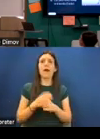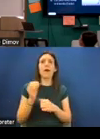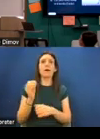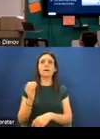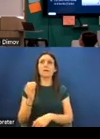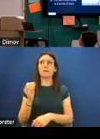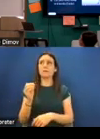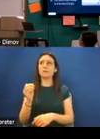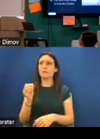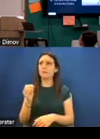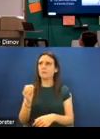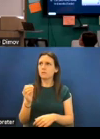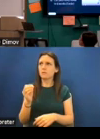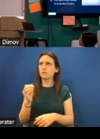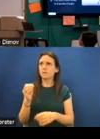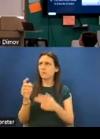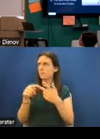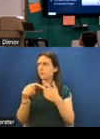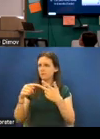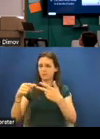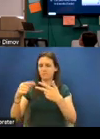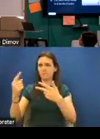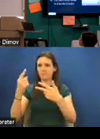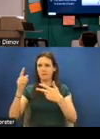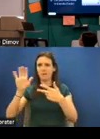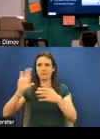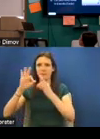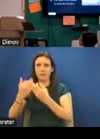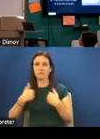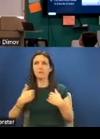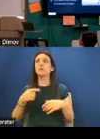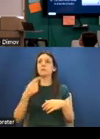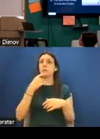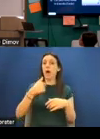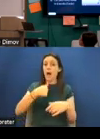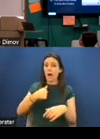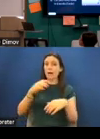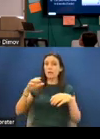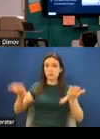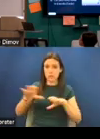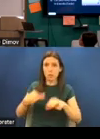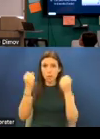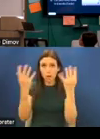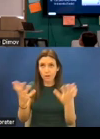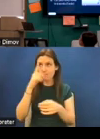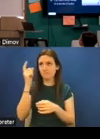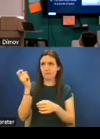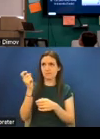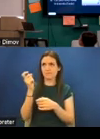was the unlikely kid who did a lot and didn't grow up with a lot because of that.